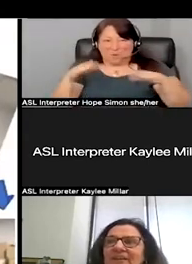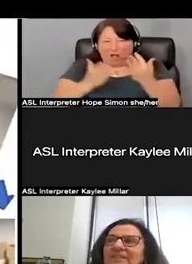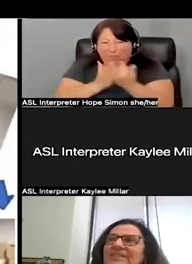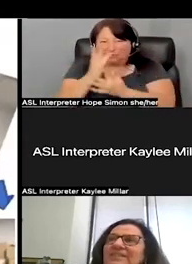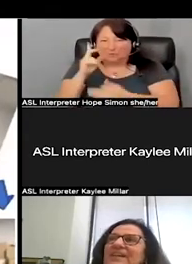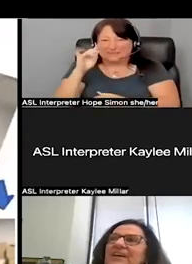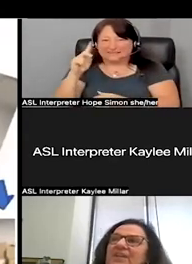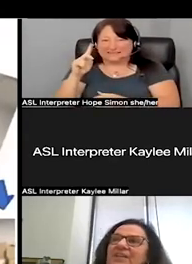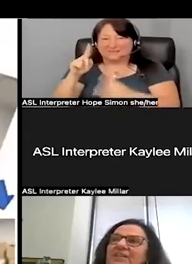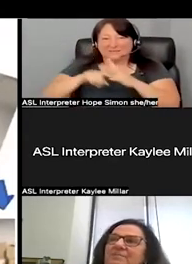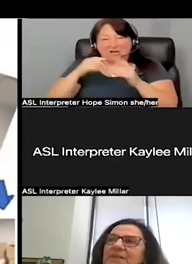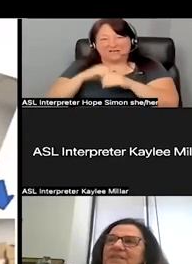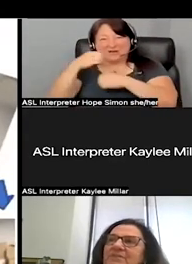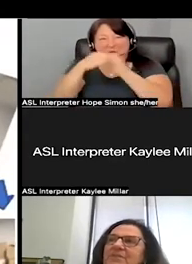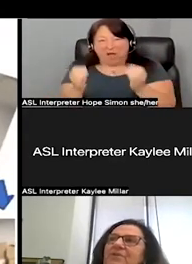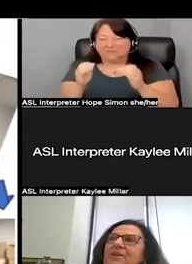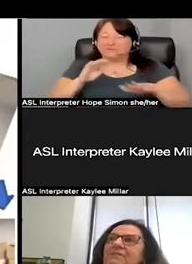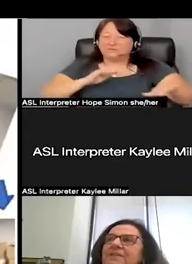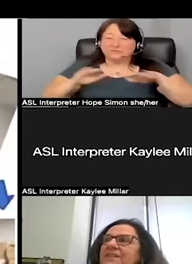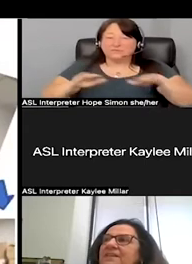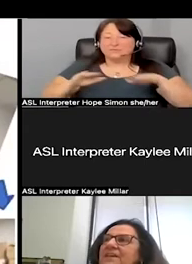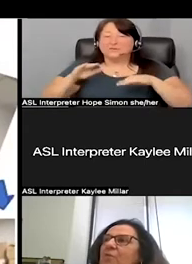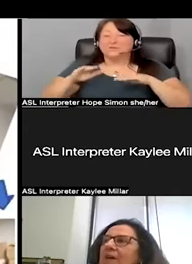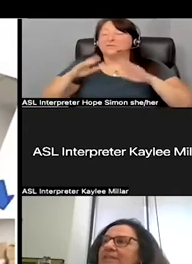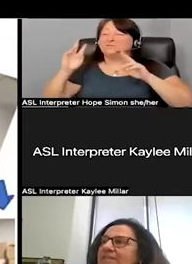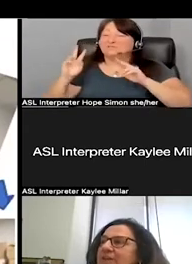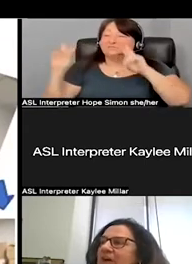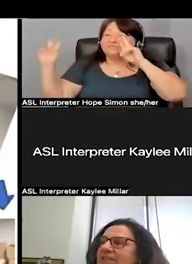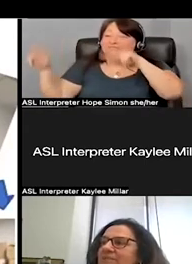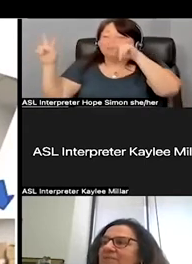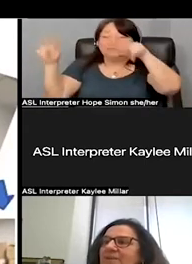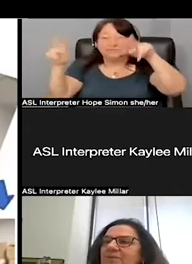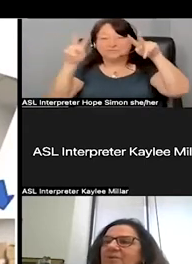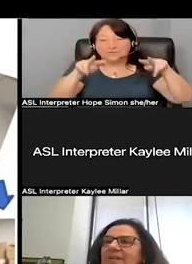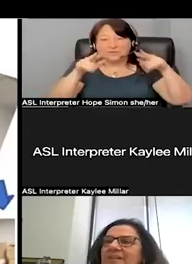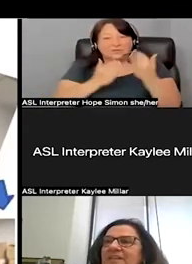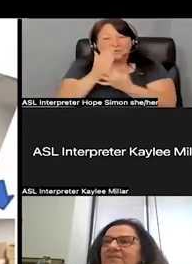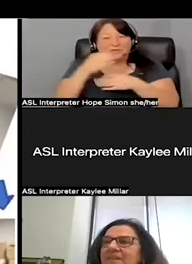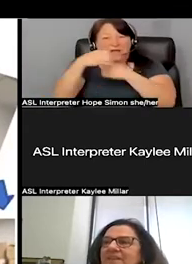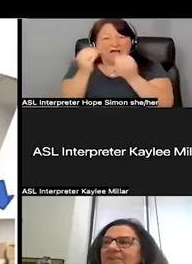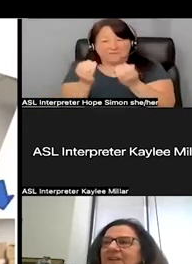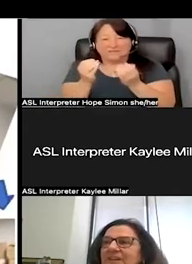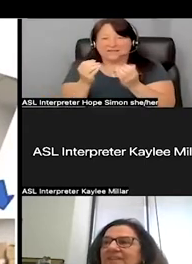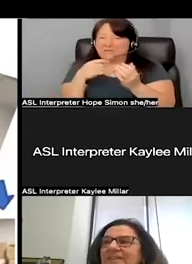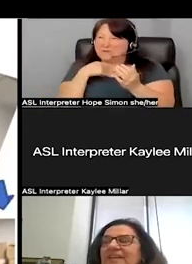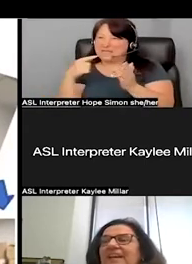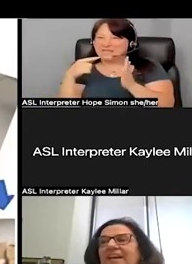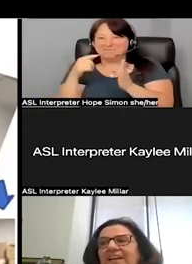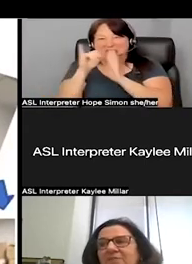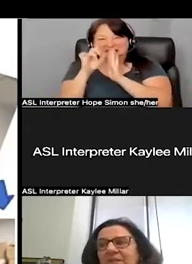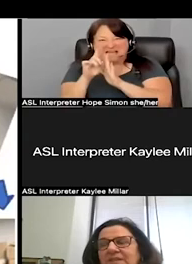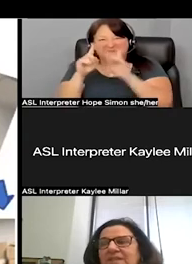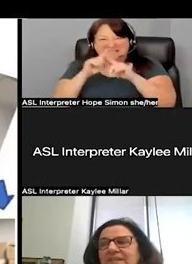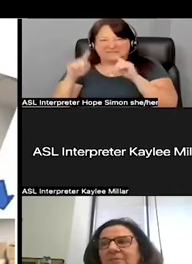the office and we kind of just basically went through the office, walked in the office, we went through and identified different areas.